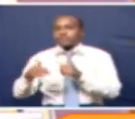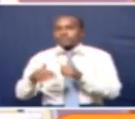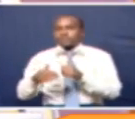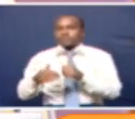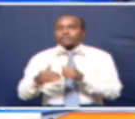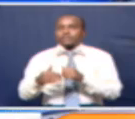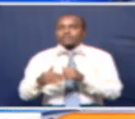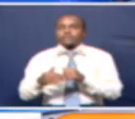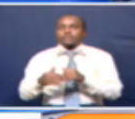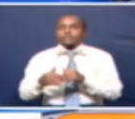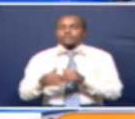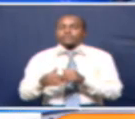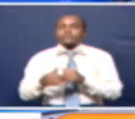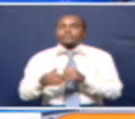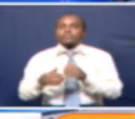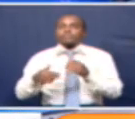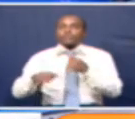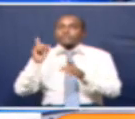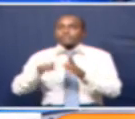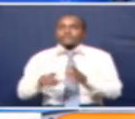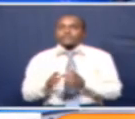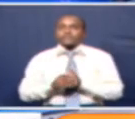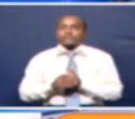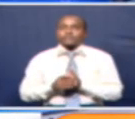of a worthwhile competitor.